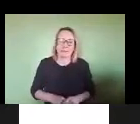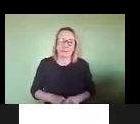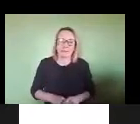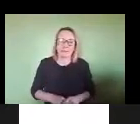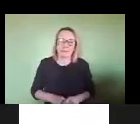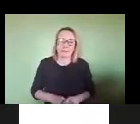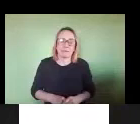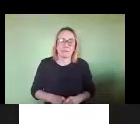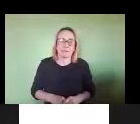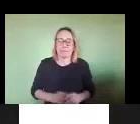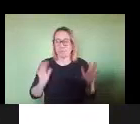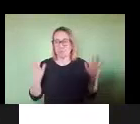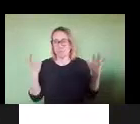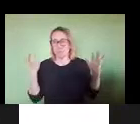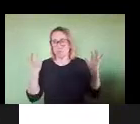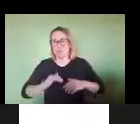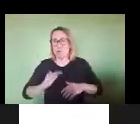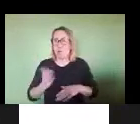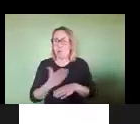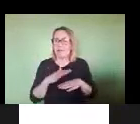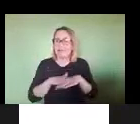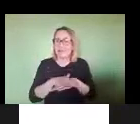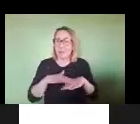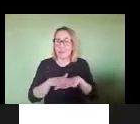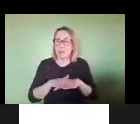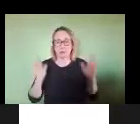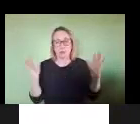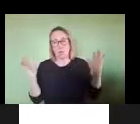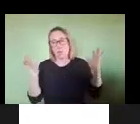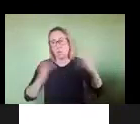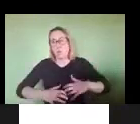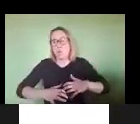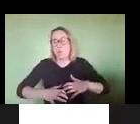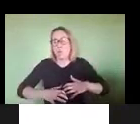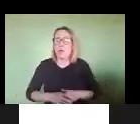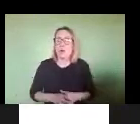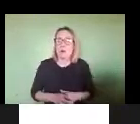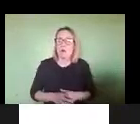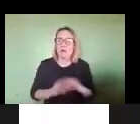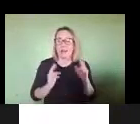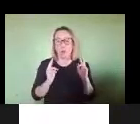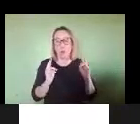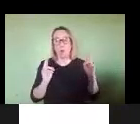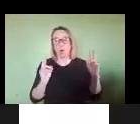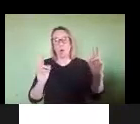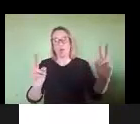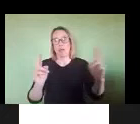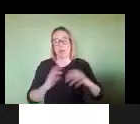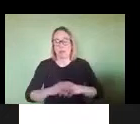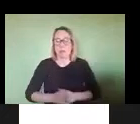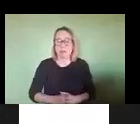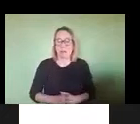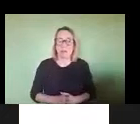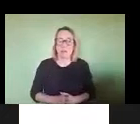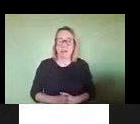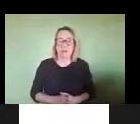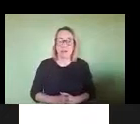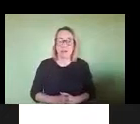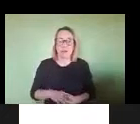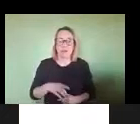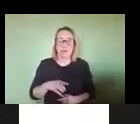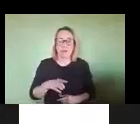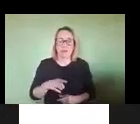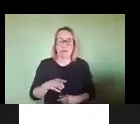Everybody got together, all the networks used to get together in a hall. She's like, That was a joint development.